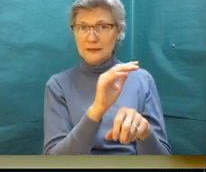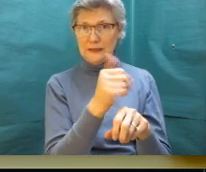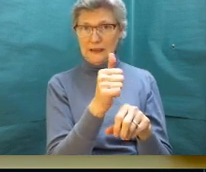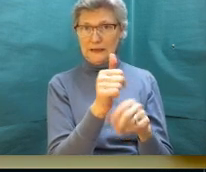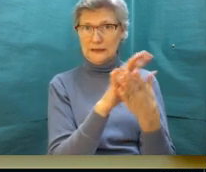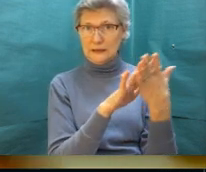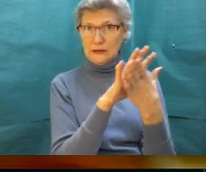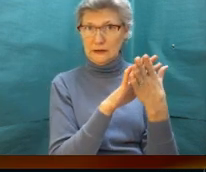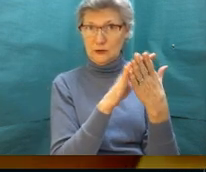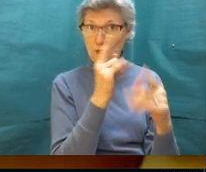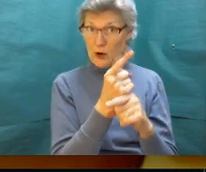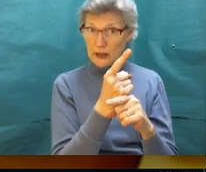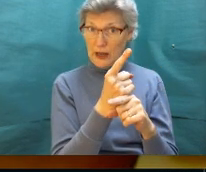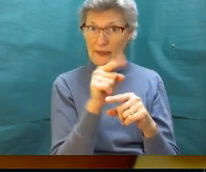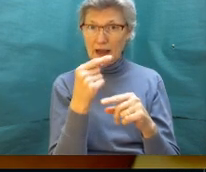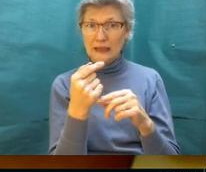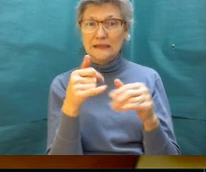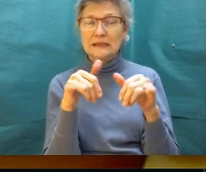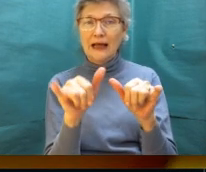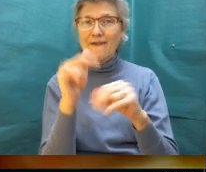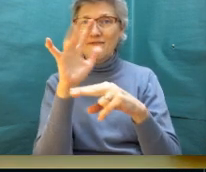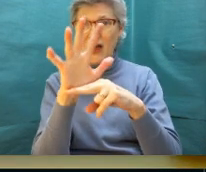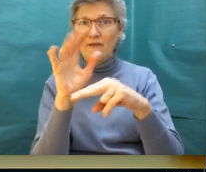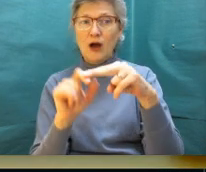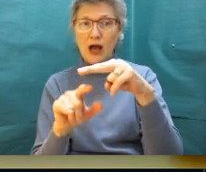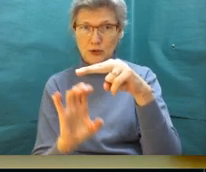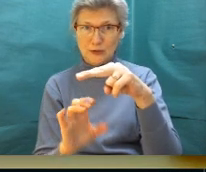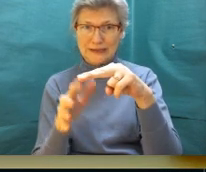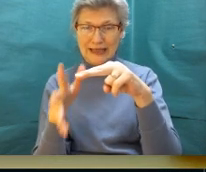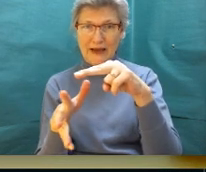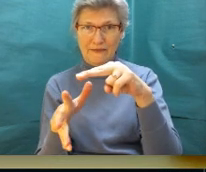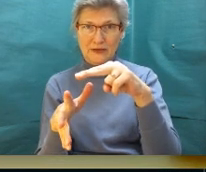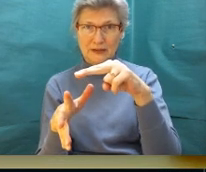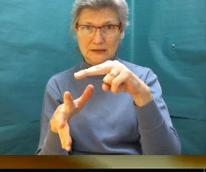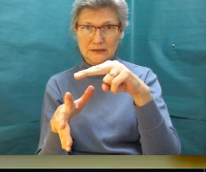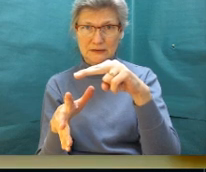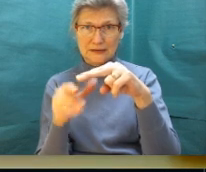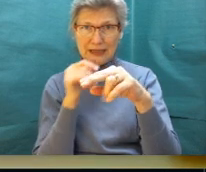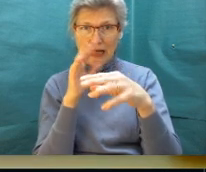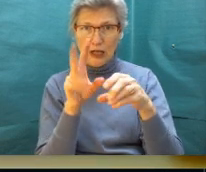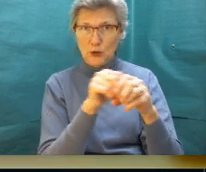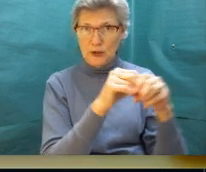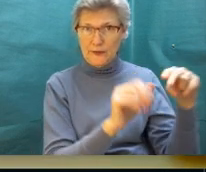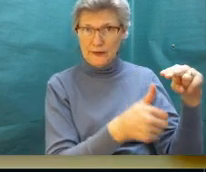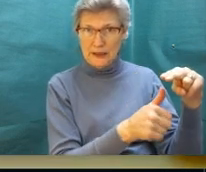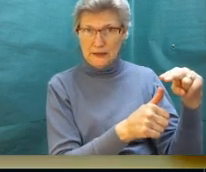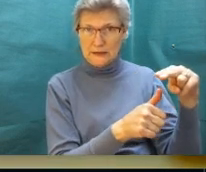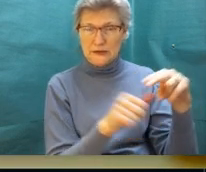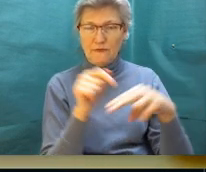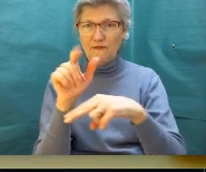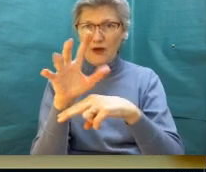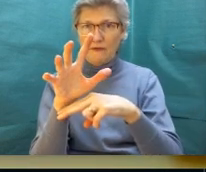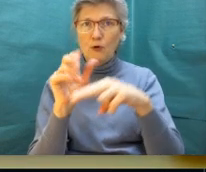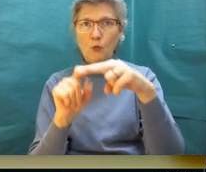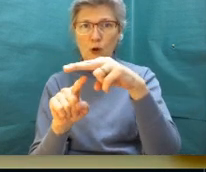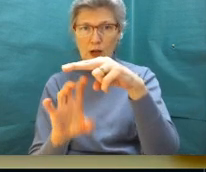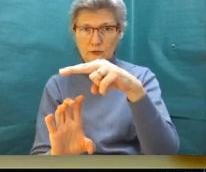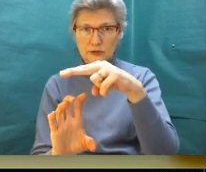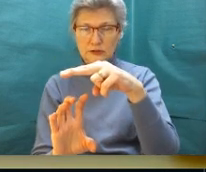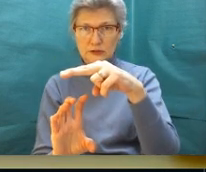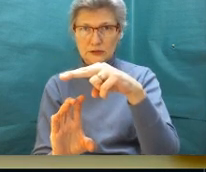shaded. Then I still have 5/100ths that aren't accounted for yet. So if I fill those in my place value position